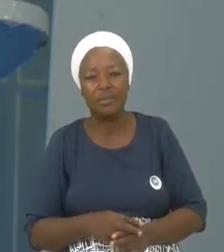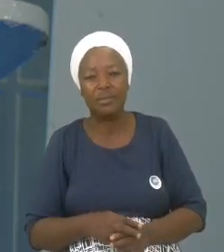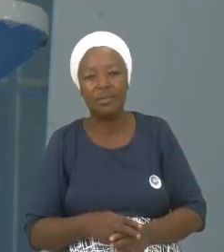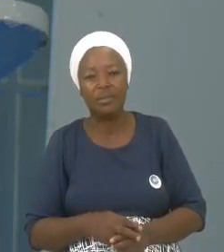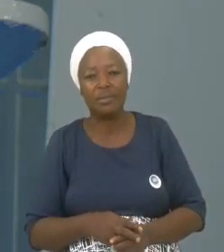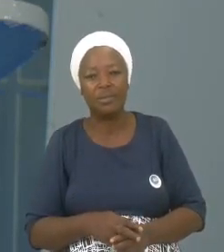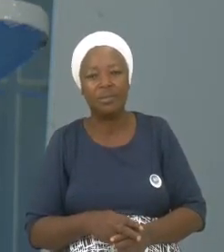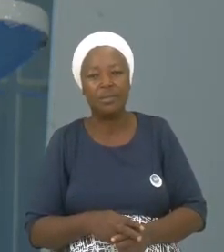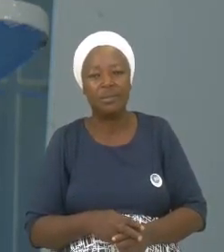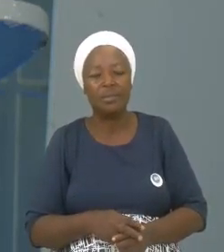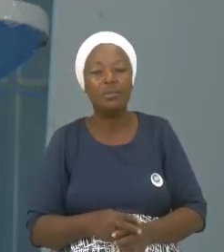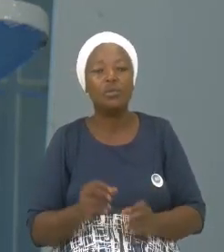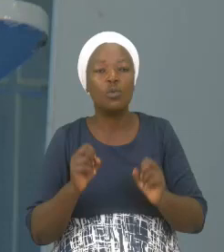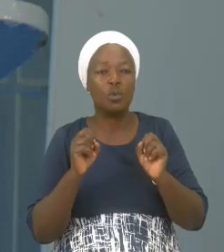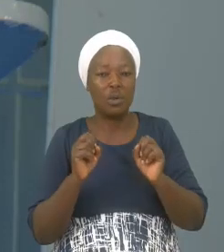All right.